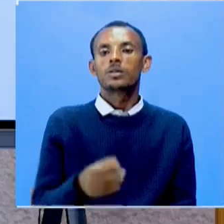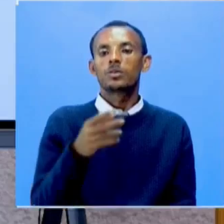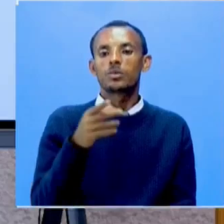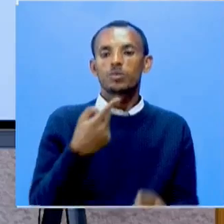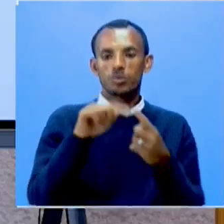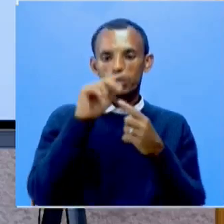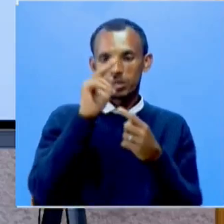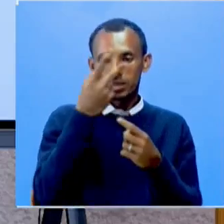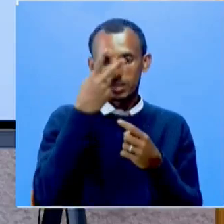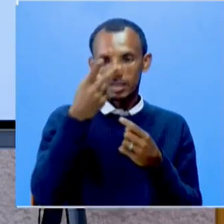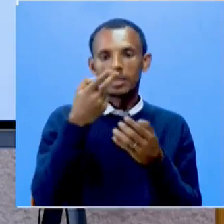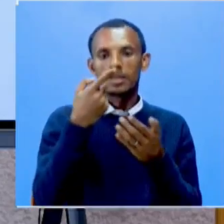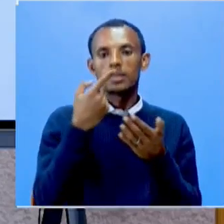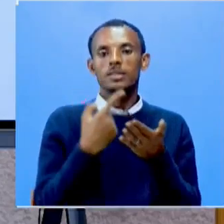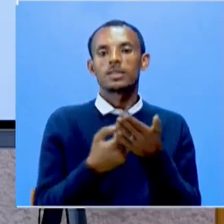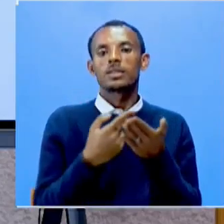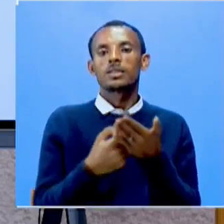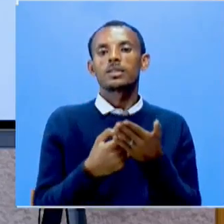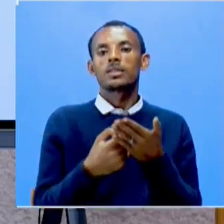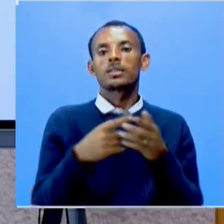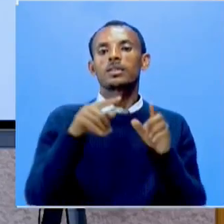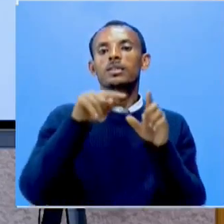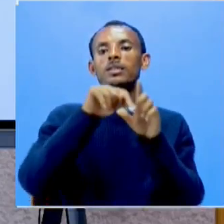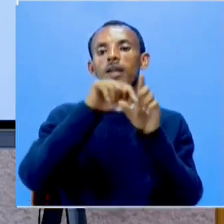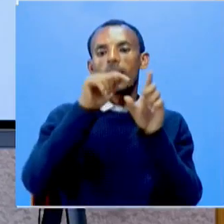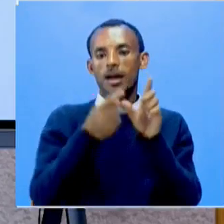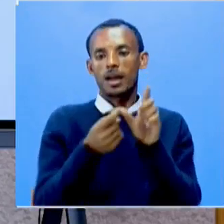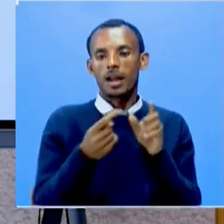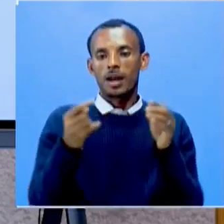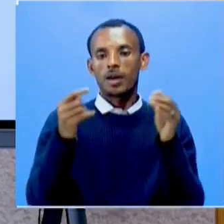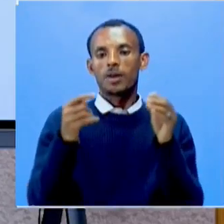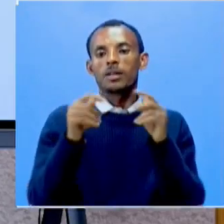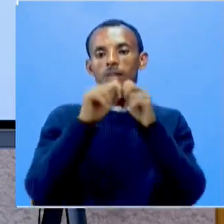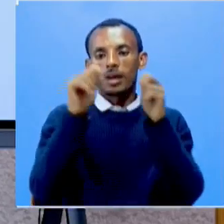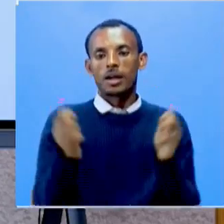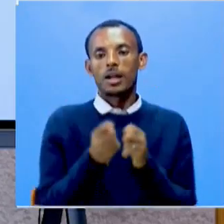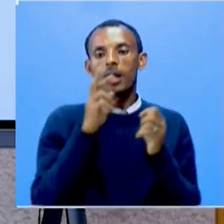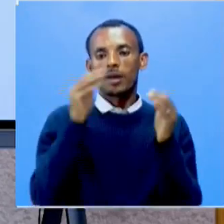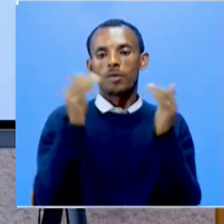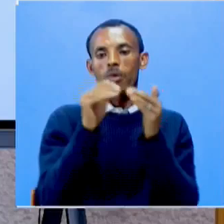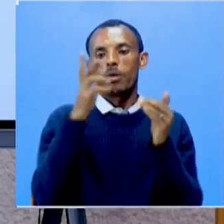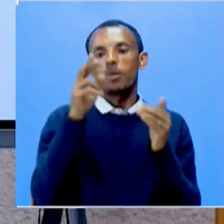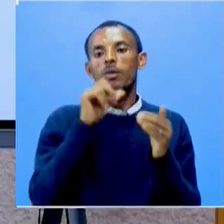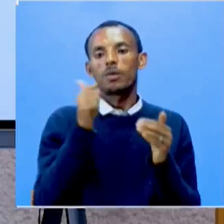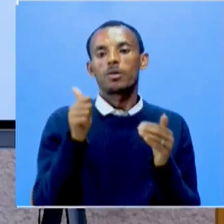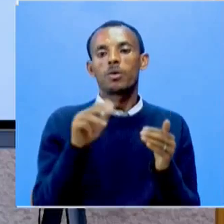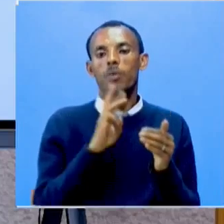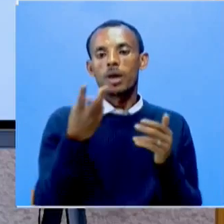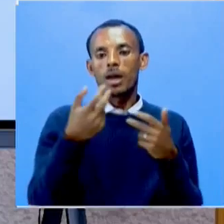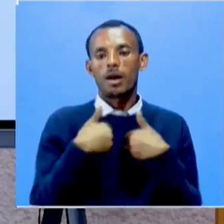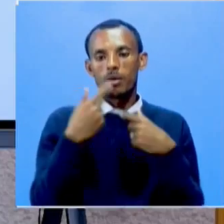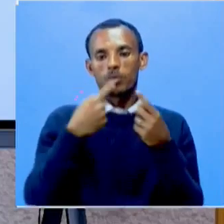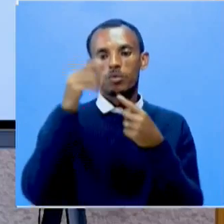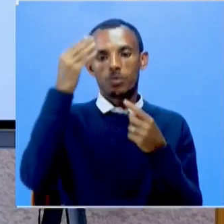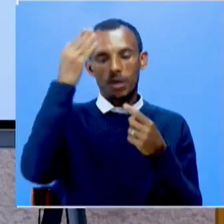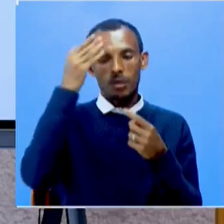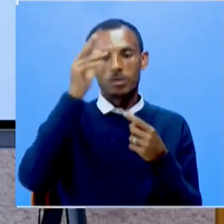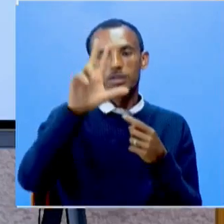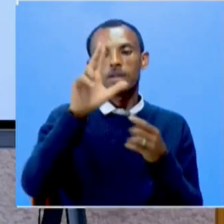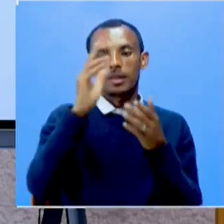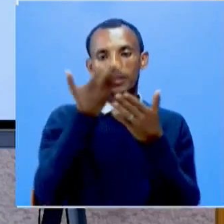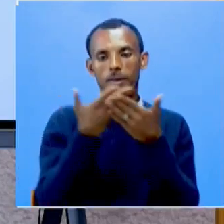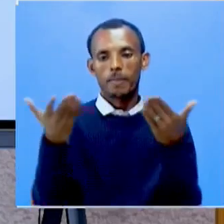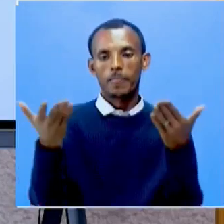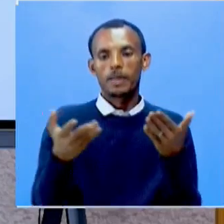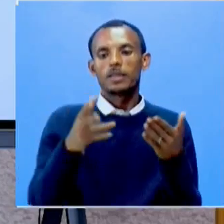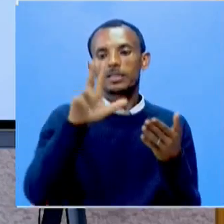or to test whether two triangles are congruent or not, at least we have to know three things. Either the